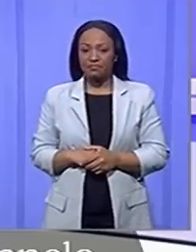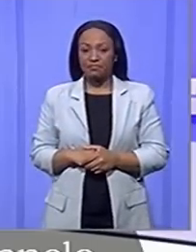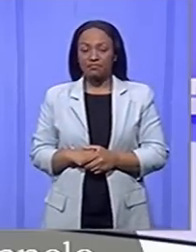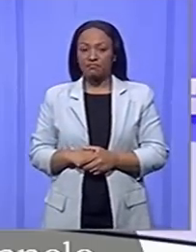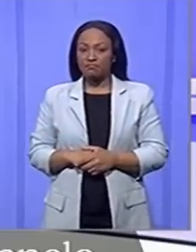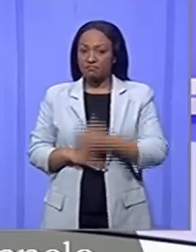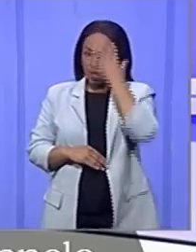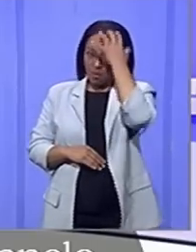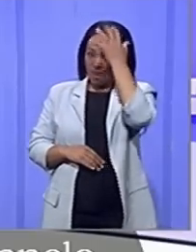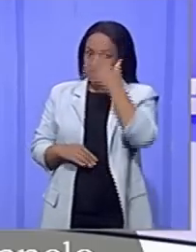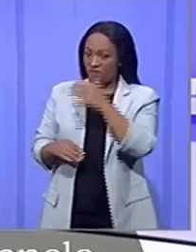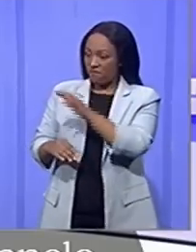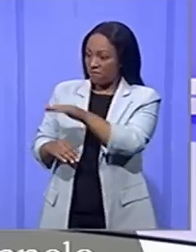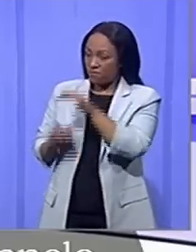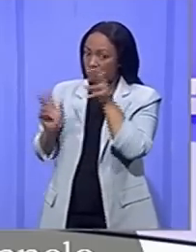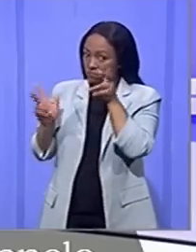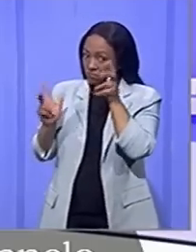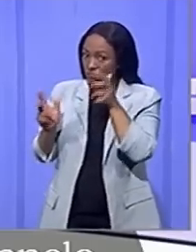Prof ana wa nkutlwa?